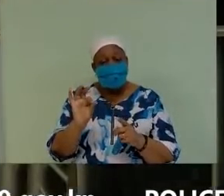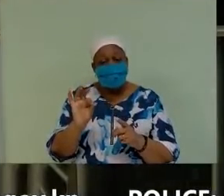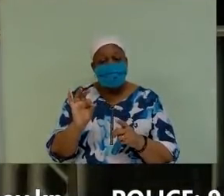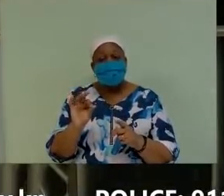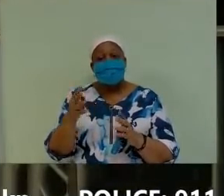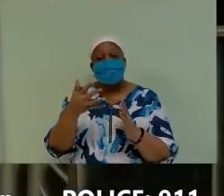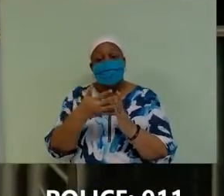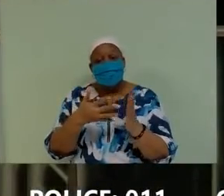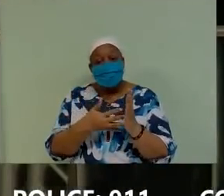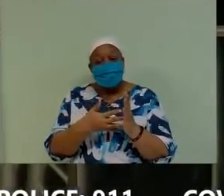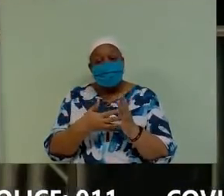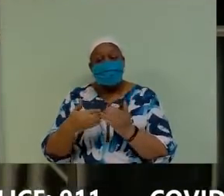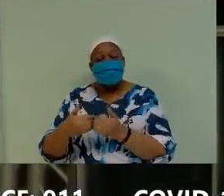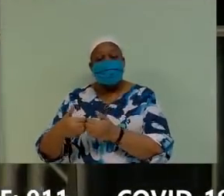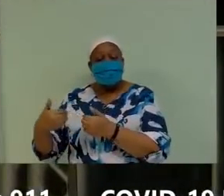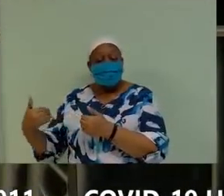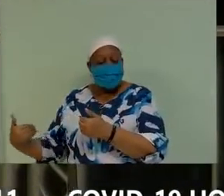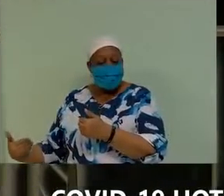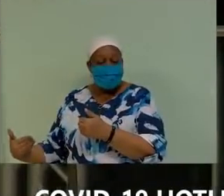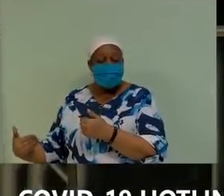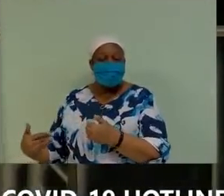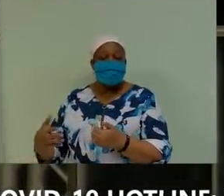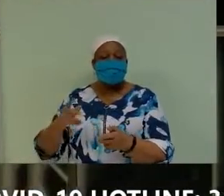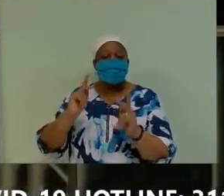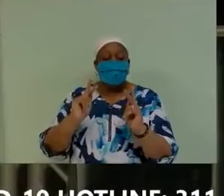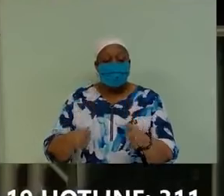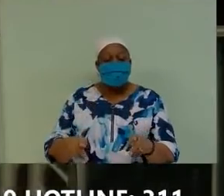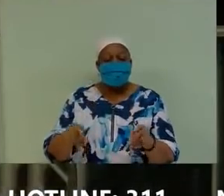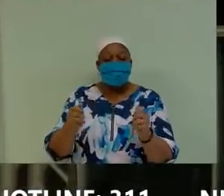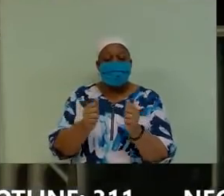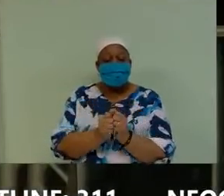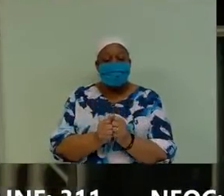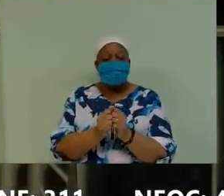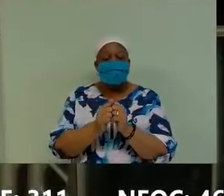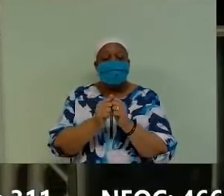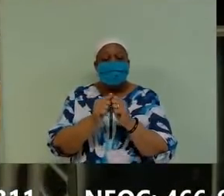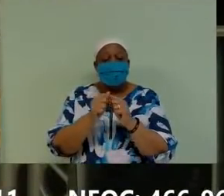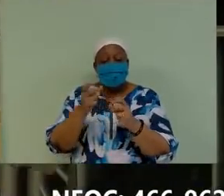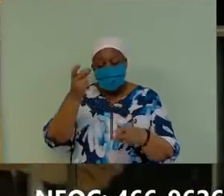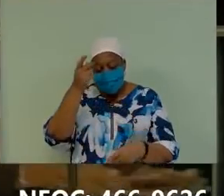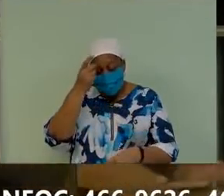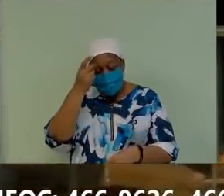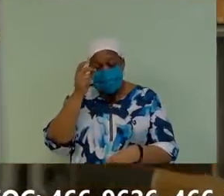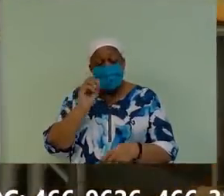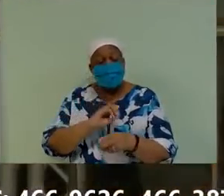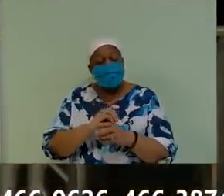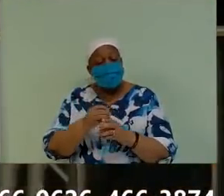and tracing and placing into quarantine every contact.